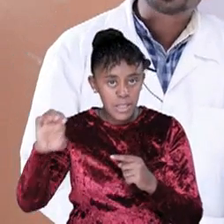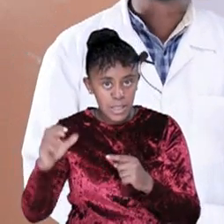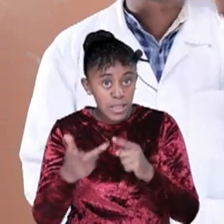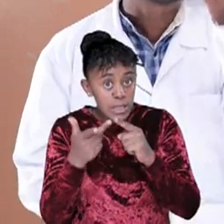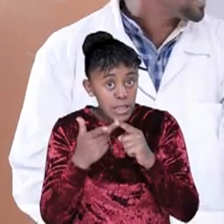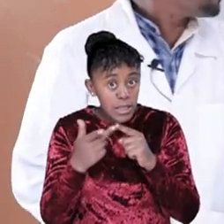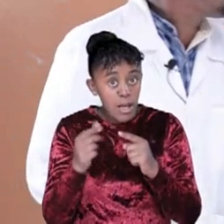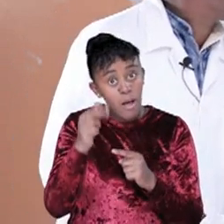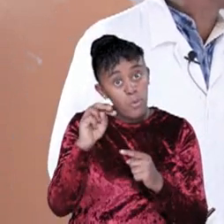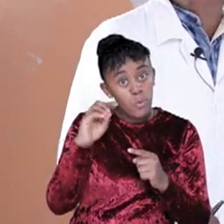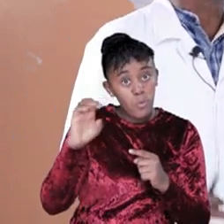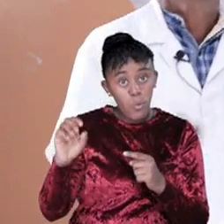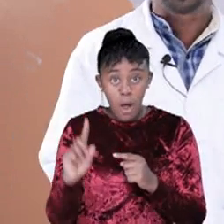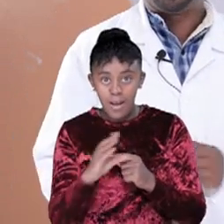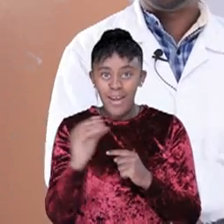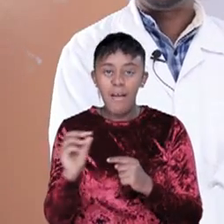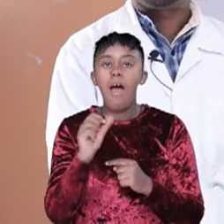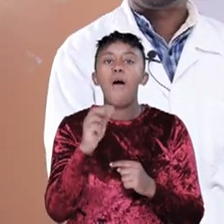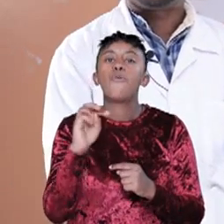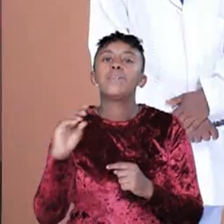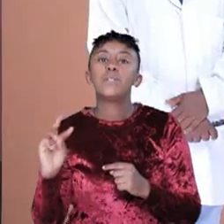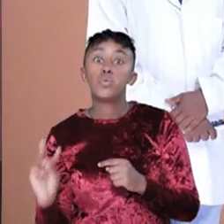third one is there is anode 1 and anode 2.